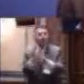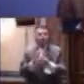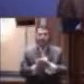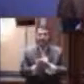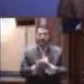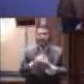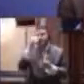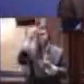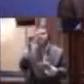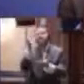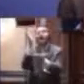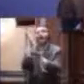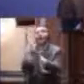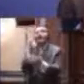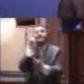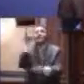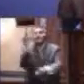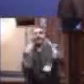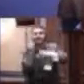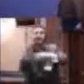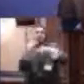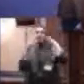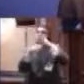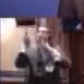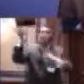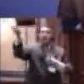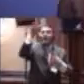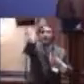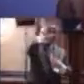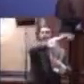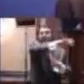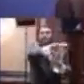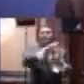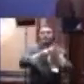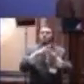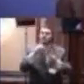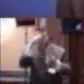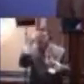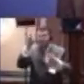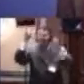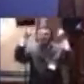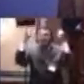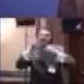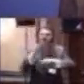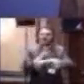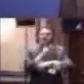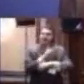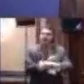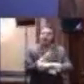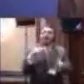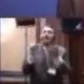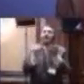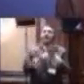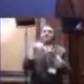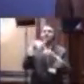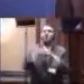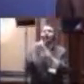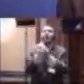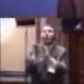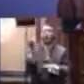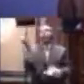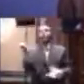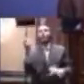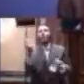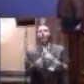our part and should be really playing a major role in the transition to democracy. So this actually what I could